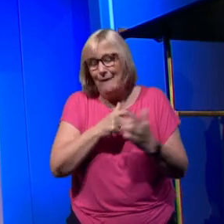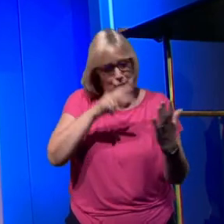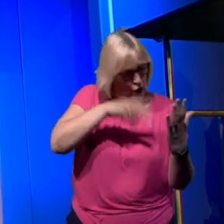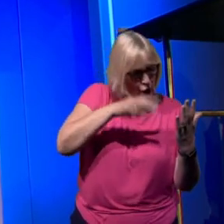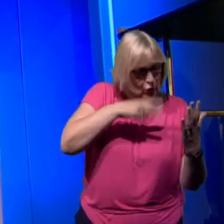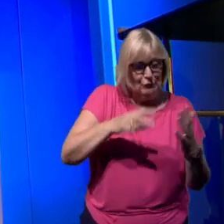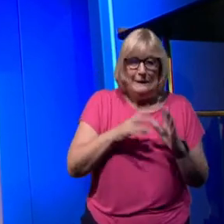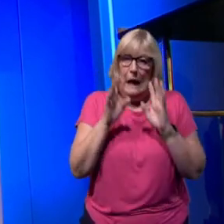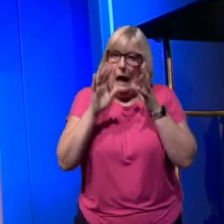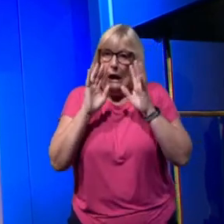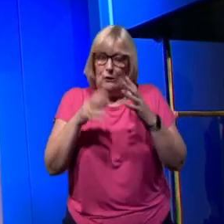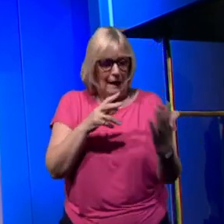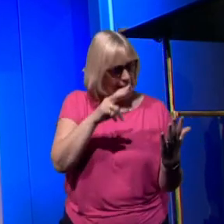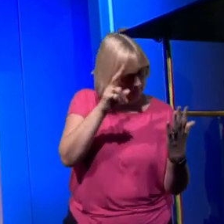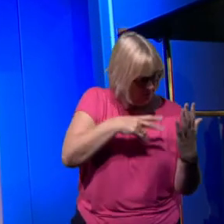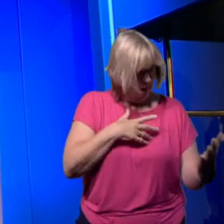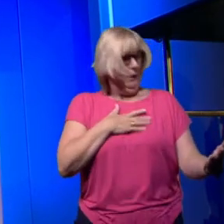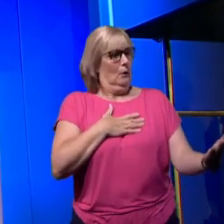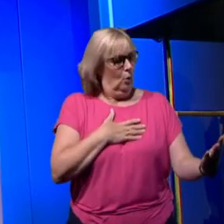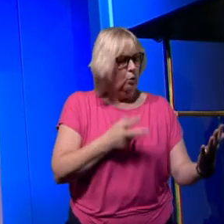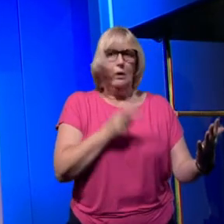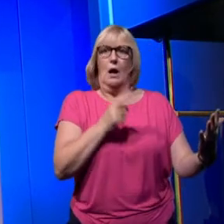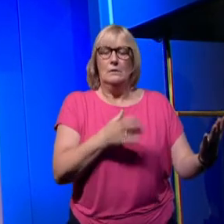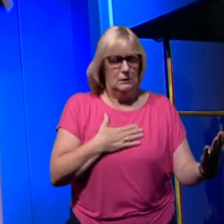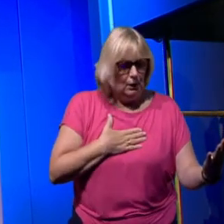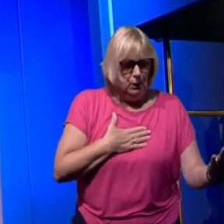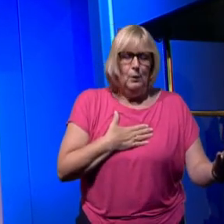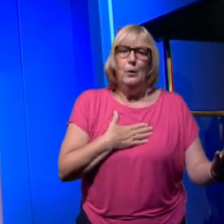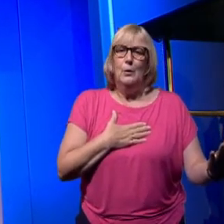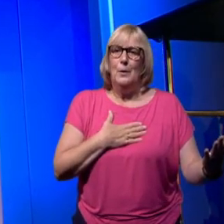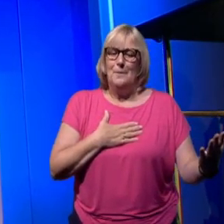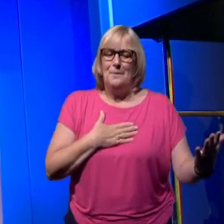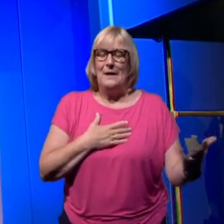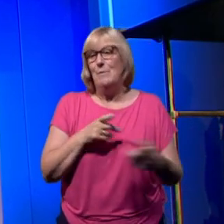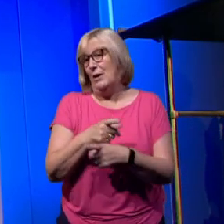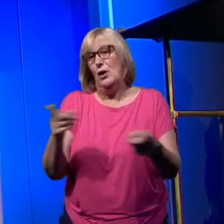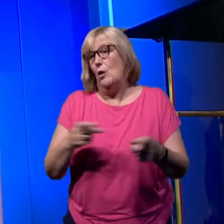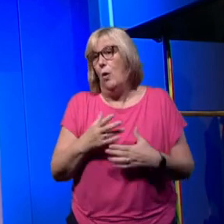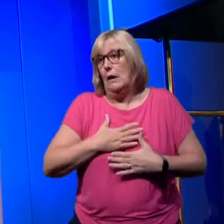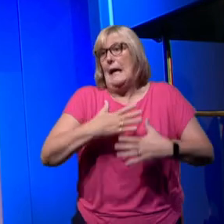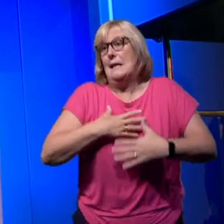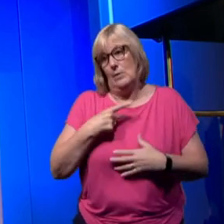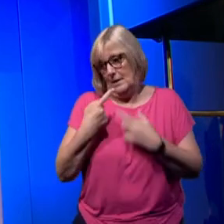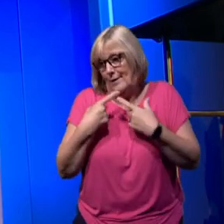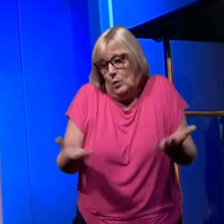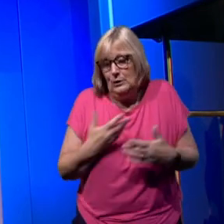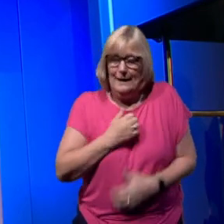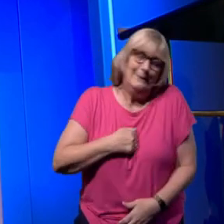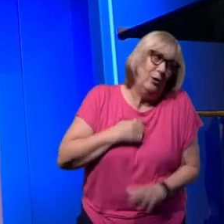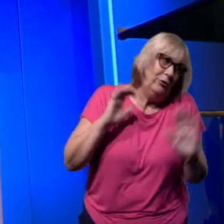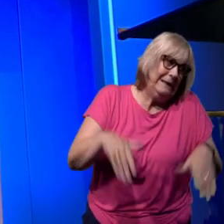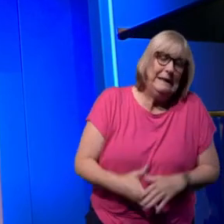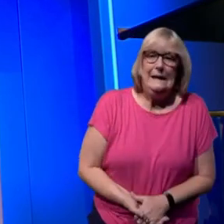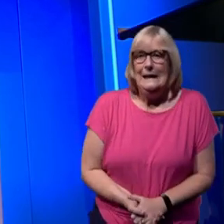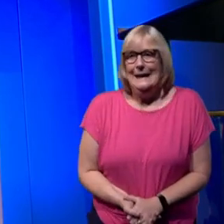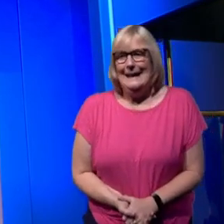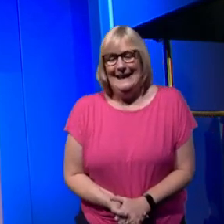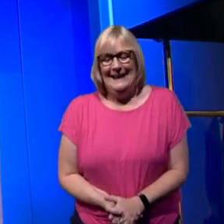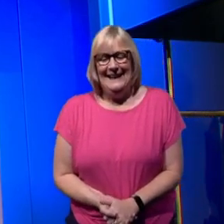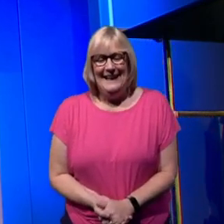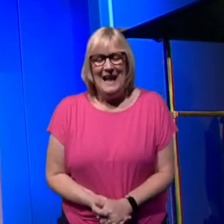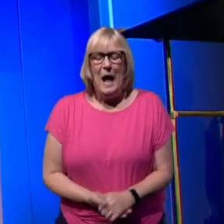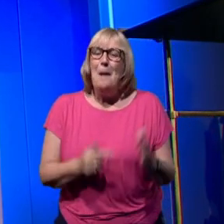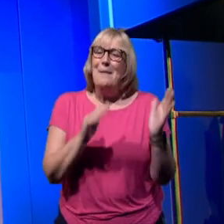gasped, particularly at the gunpoint bit, which you won't now gasp at because you know about it. But I think it